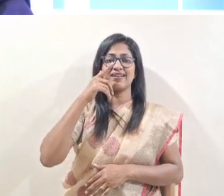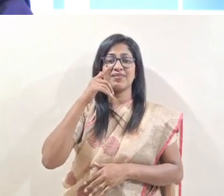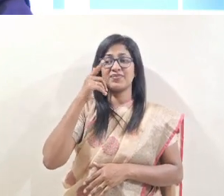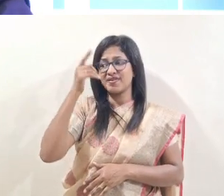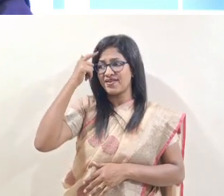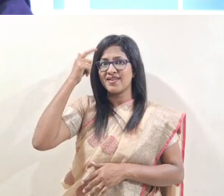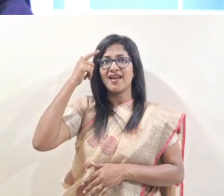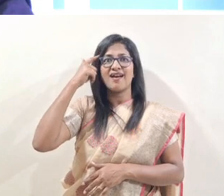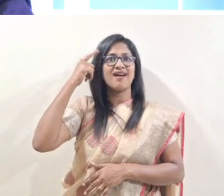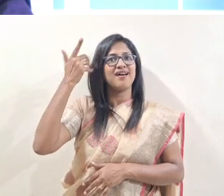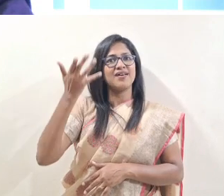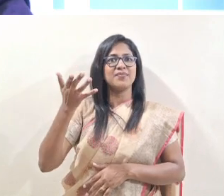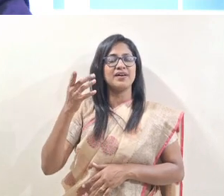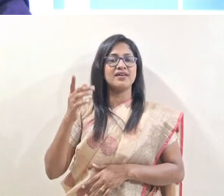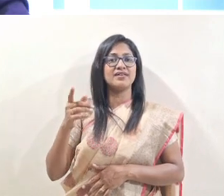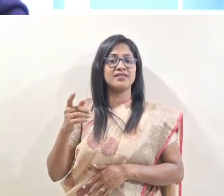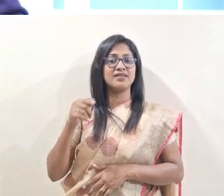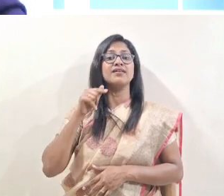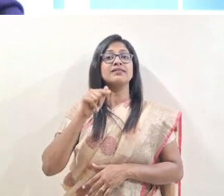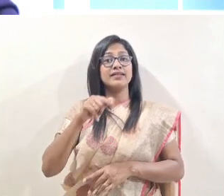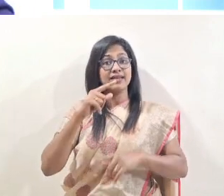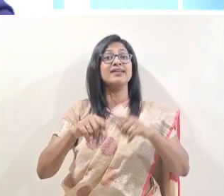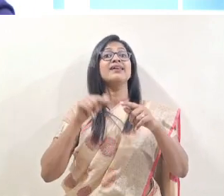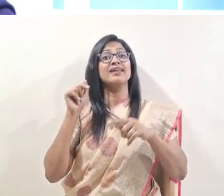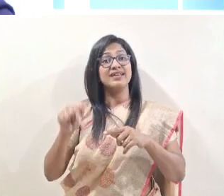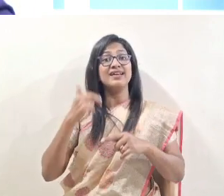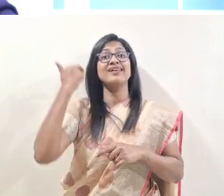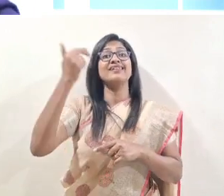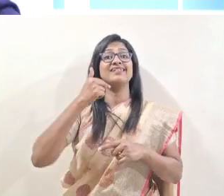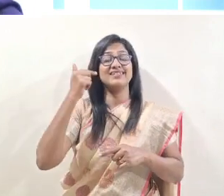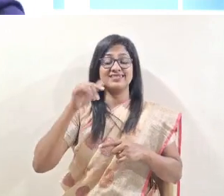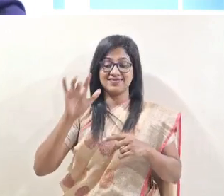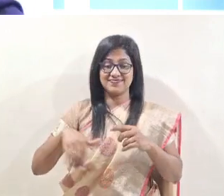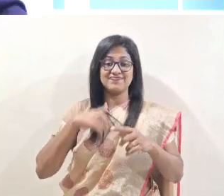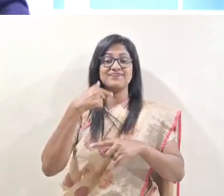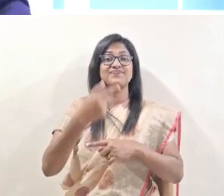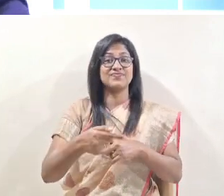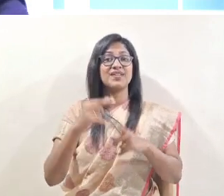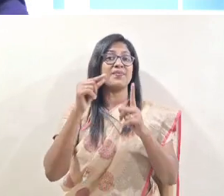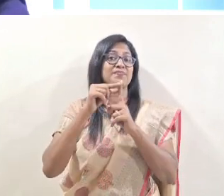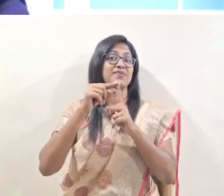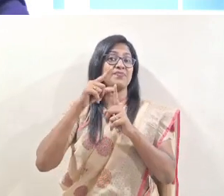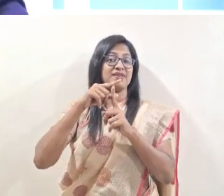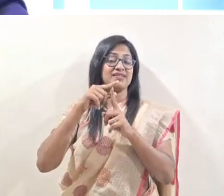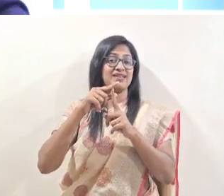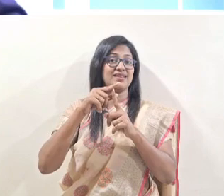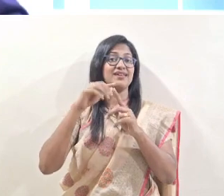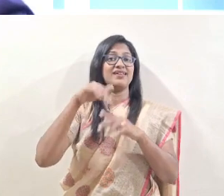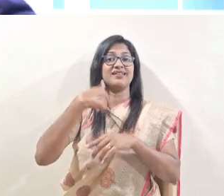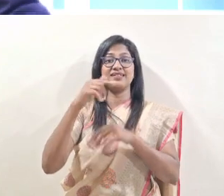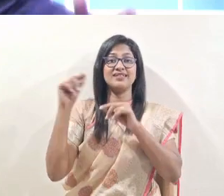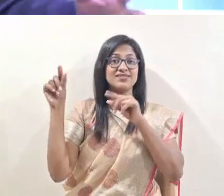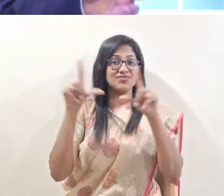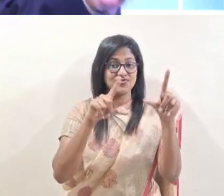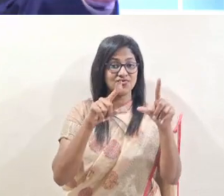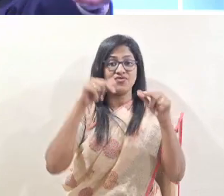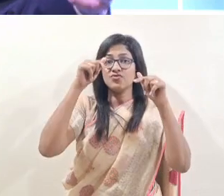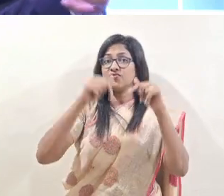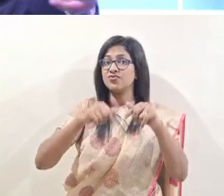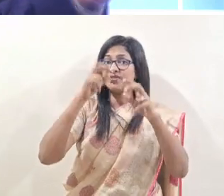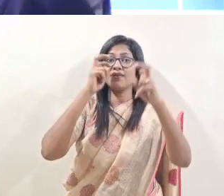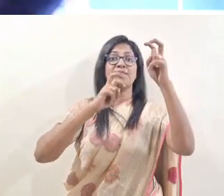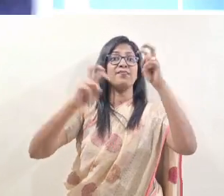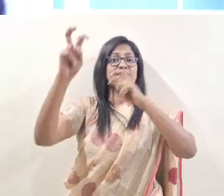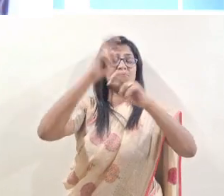young mind, and it does bring us to the next part of our presentation, and which is a very interesting part, is that today our metro systems